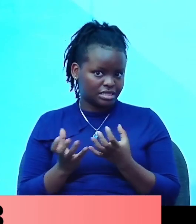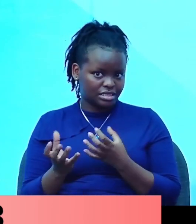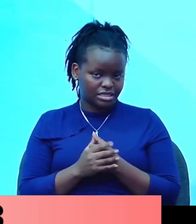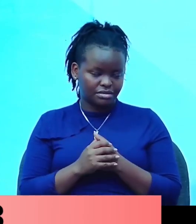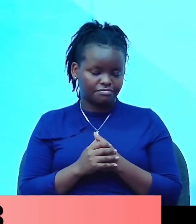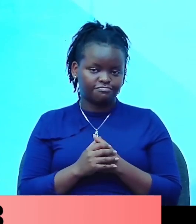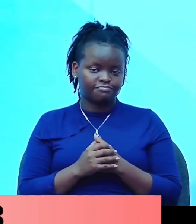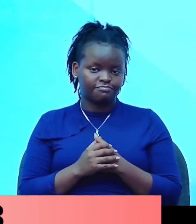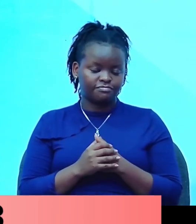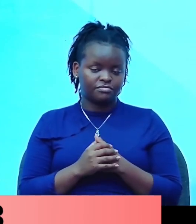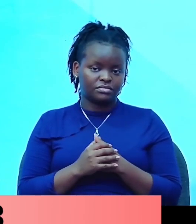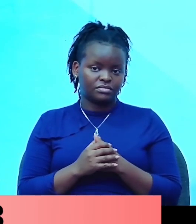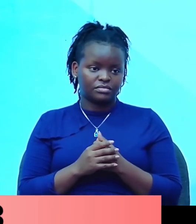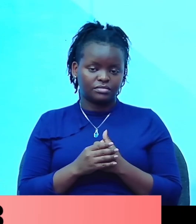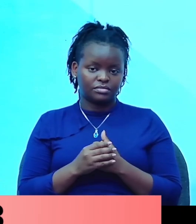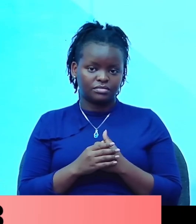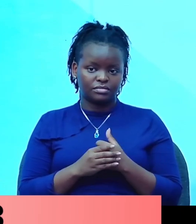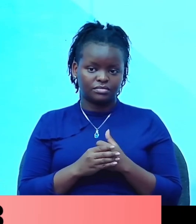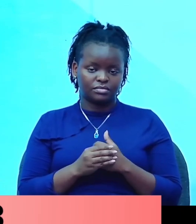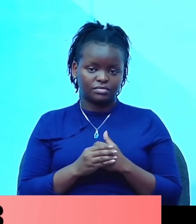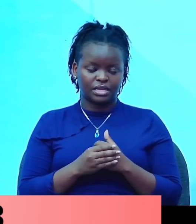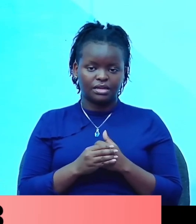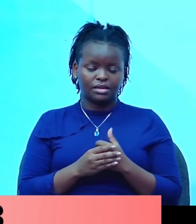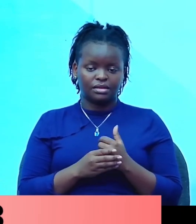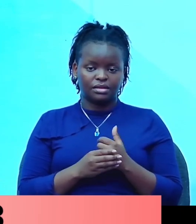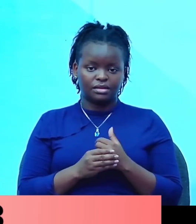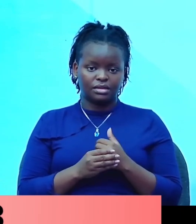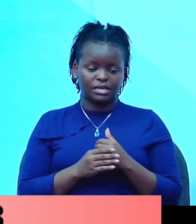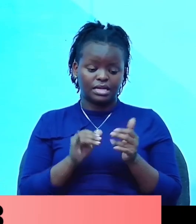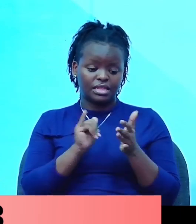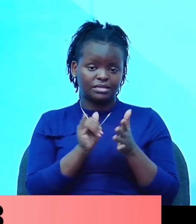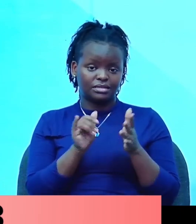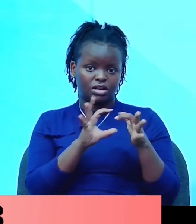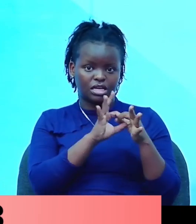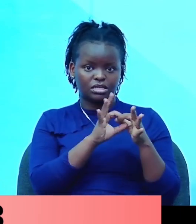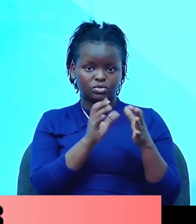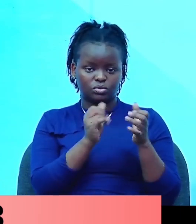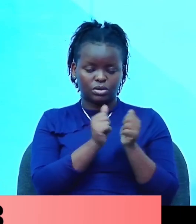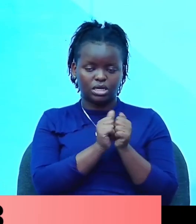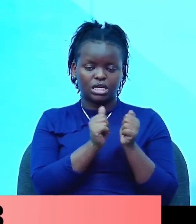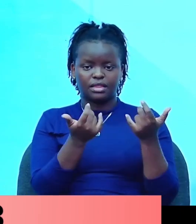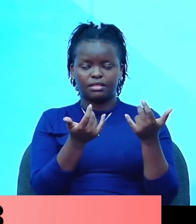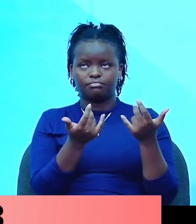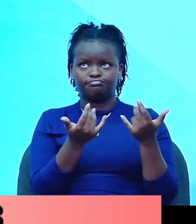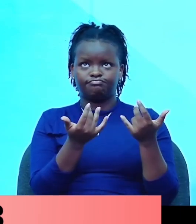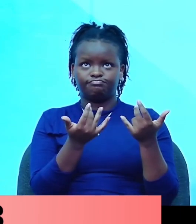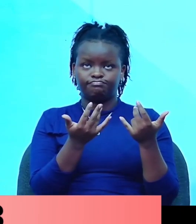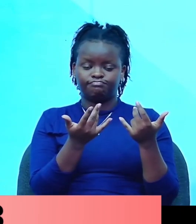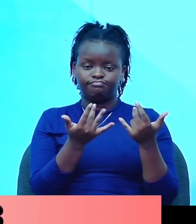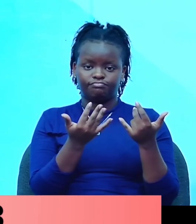Just let's not put a pin to any kind of business. But then again, does that tie to the broader, should I say, vision